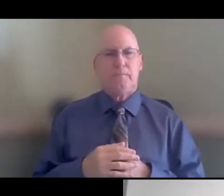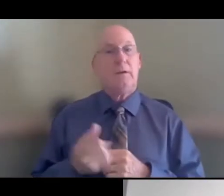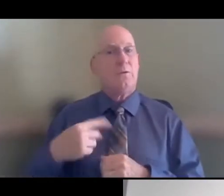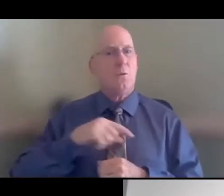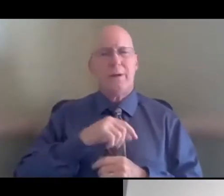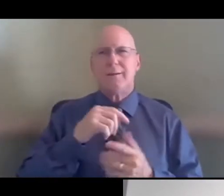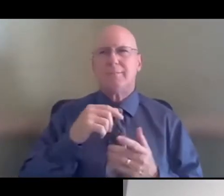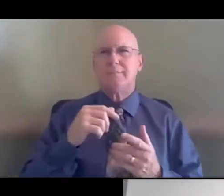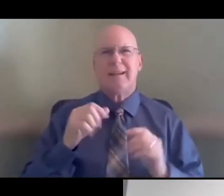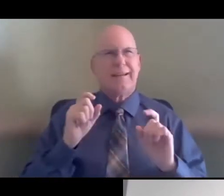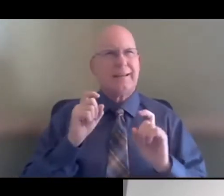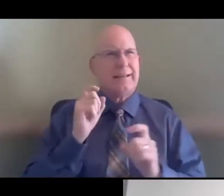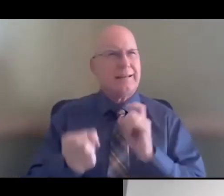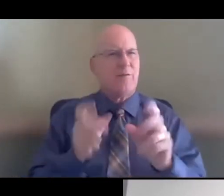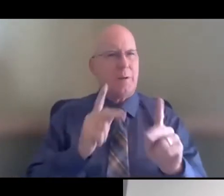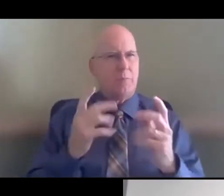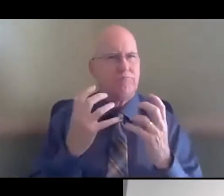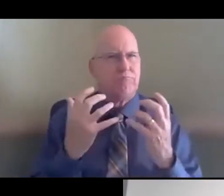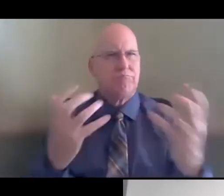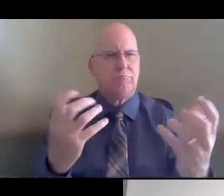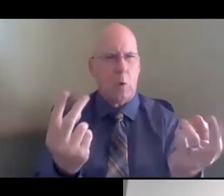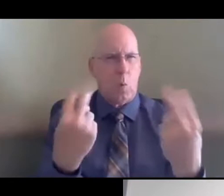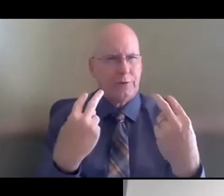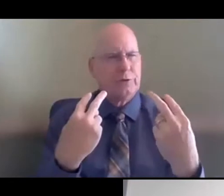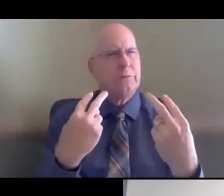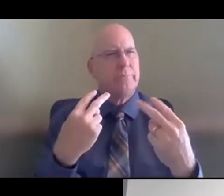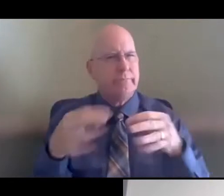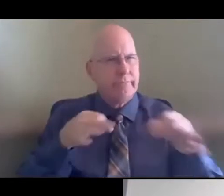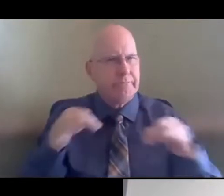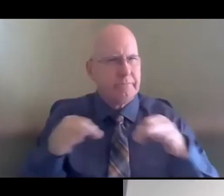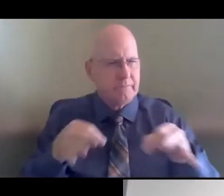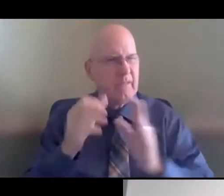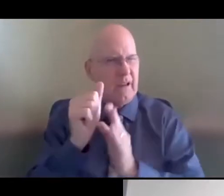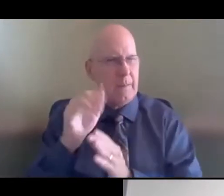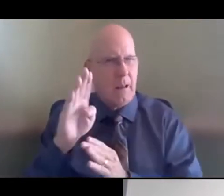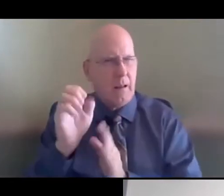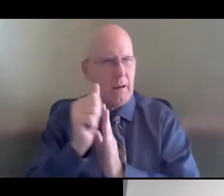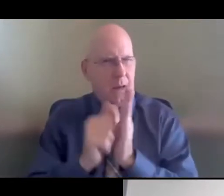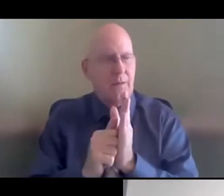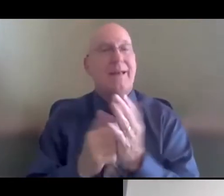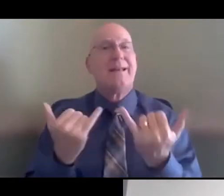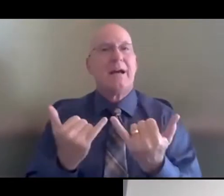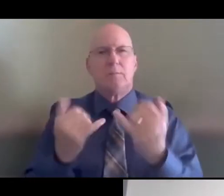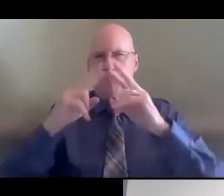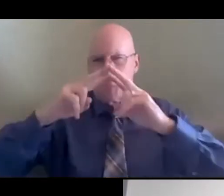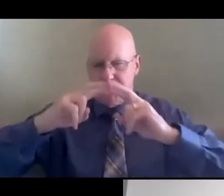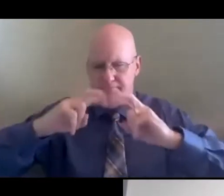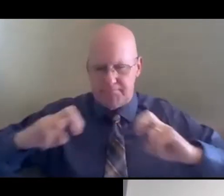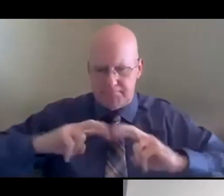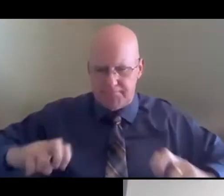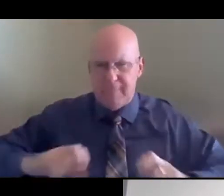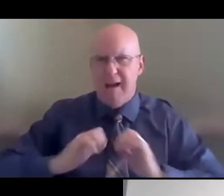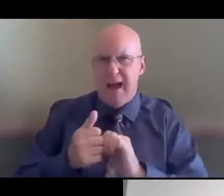attendees a little bit of a basic understanding of ABLE accounts, but I do want to spend some time diving a little bit deeper into how it works.